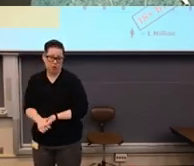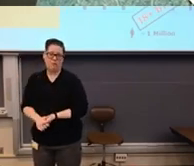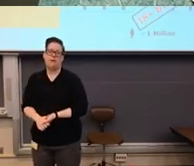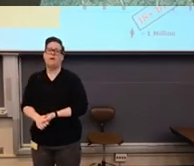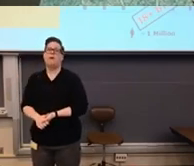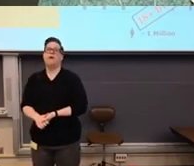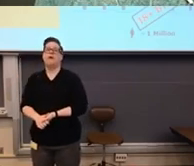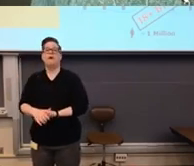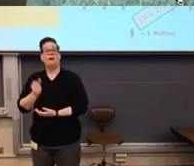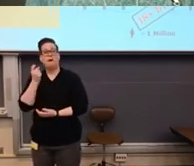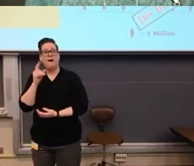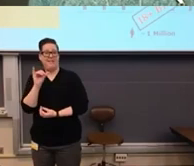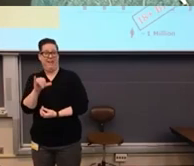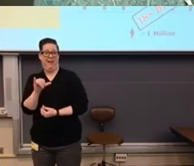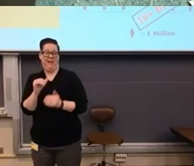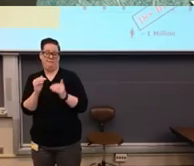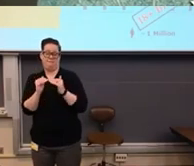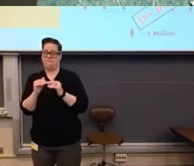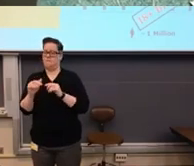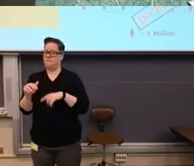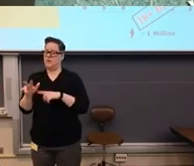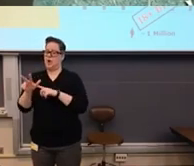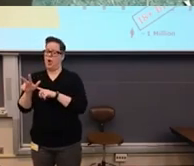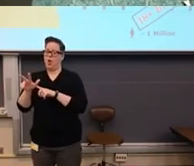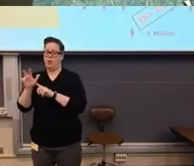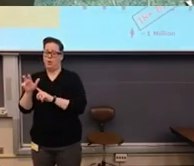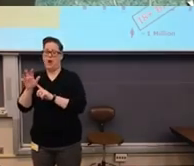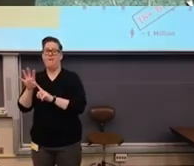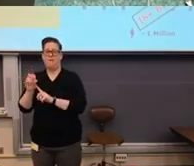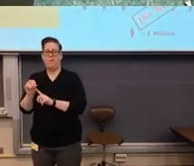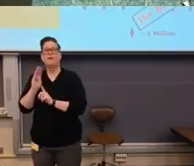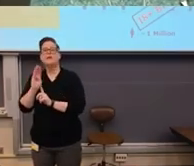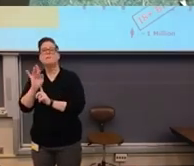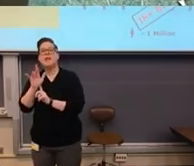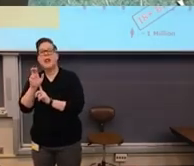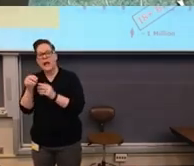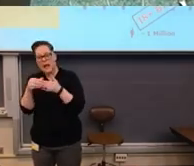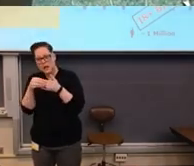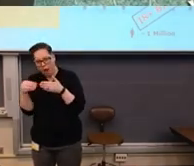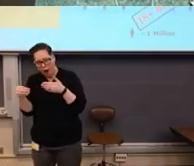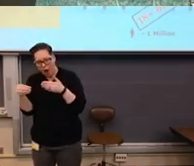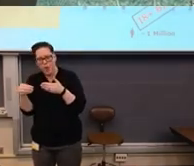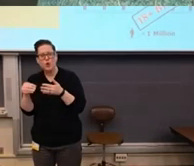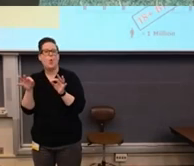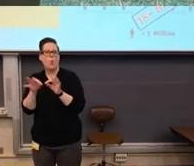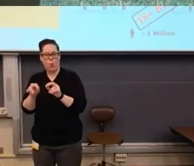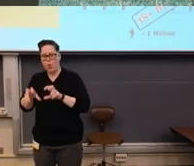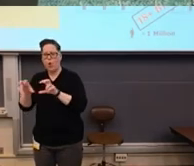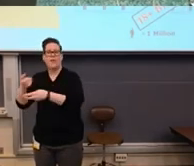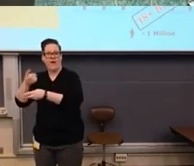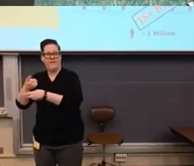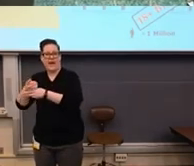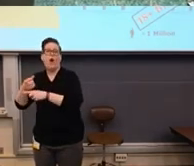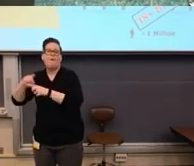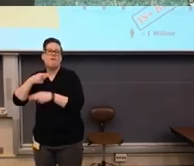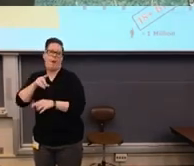is equated to be $340 billion worth of care provided by family